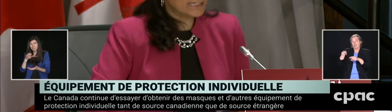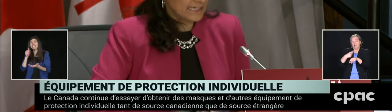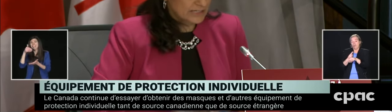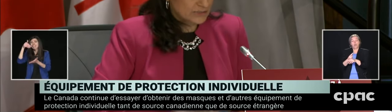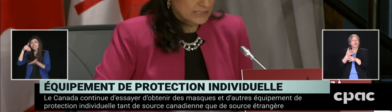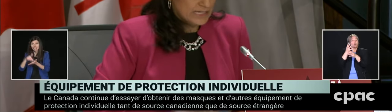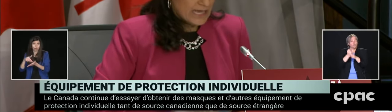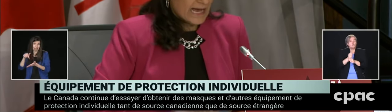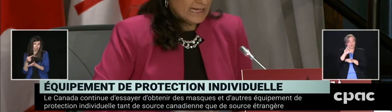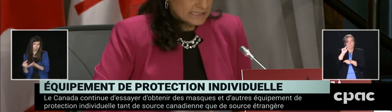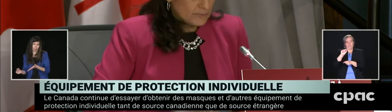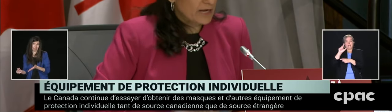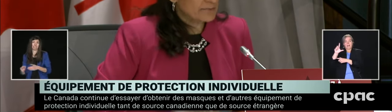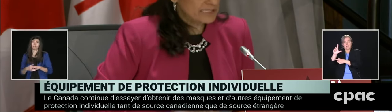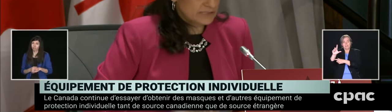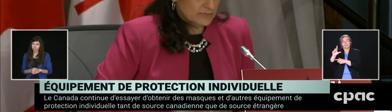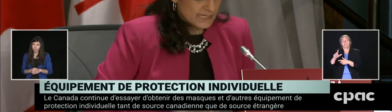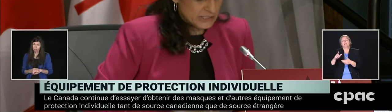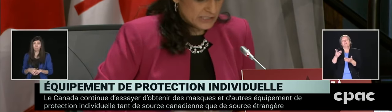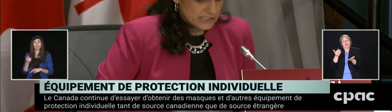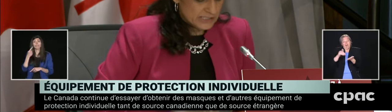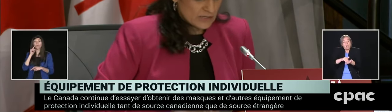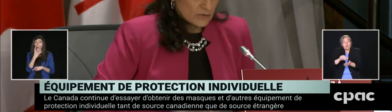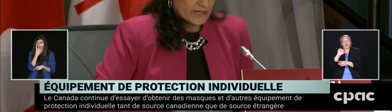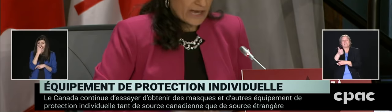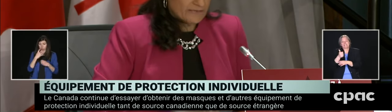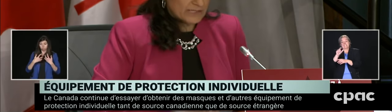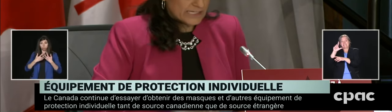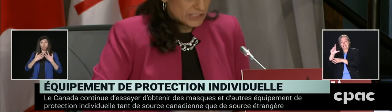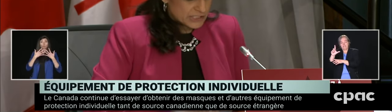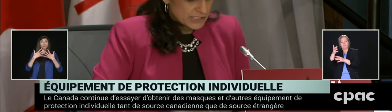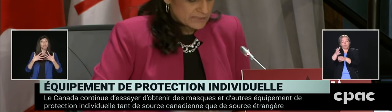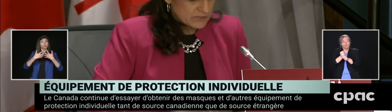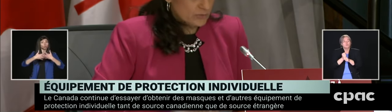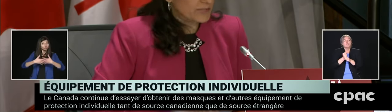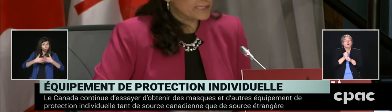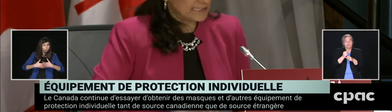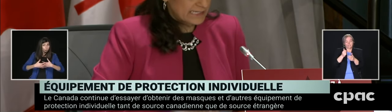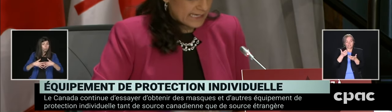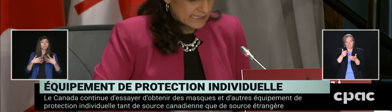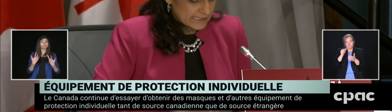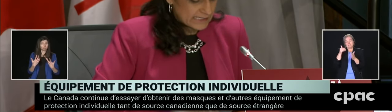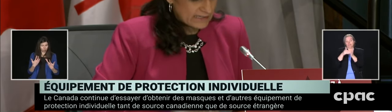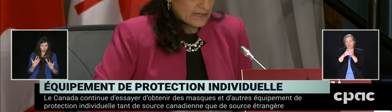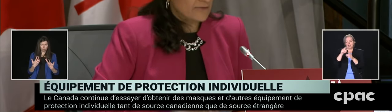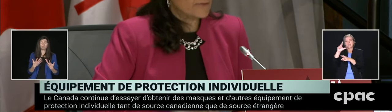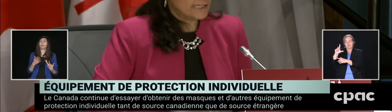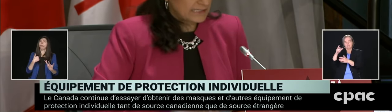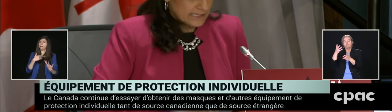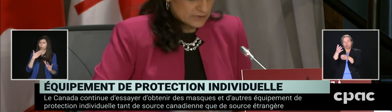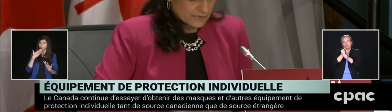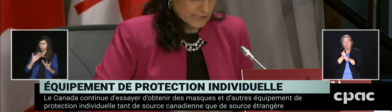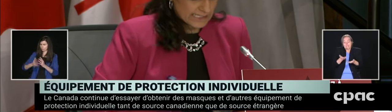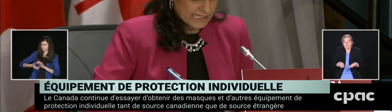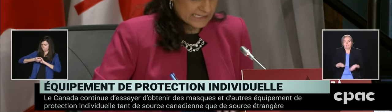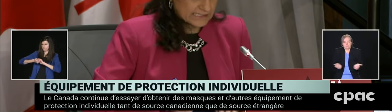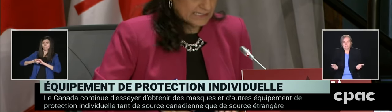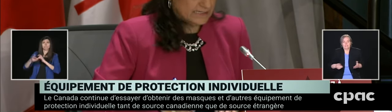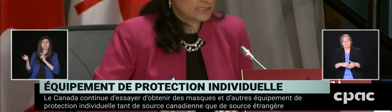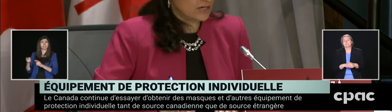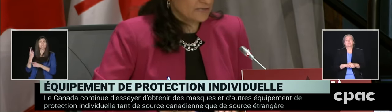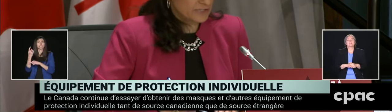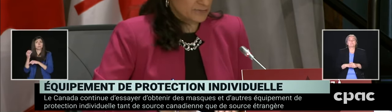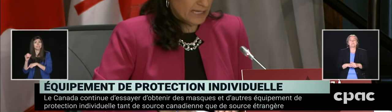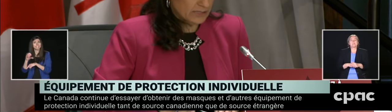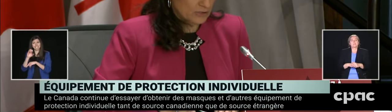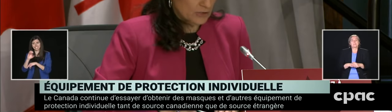On ventilators, as the Prime Minister mentioned, we have relationships with CAE, Ventilators for Canadians,